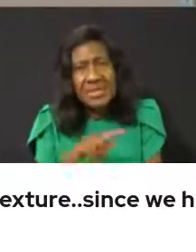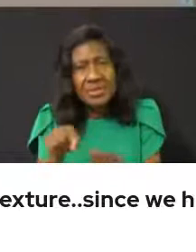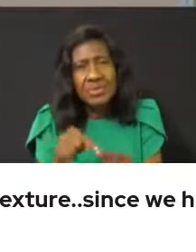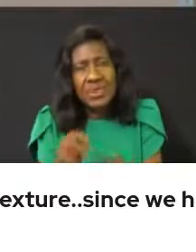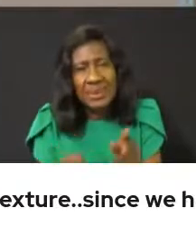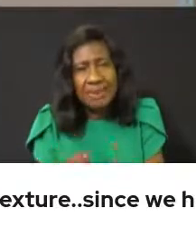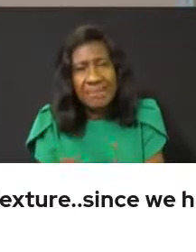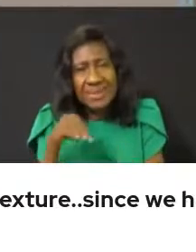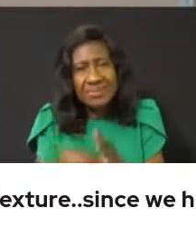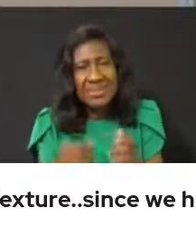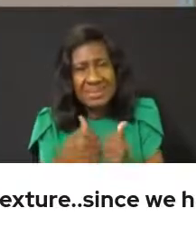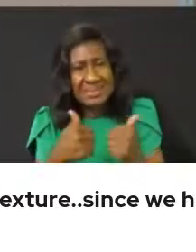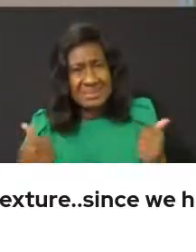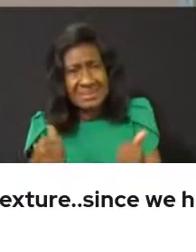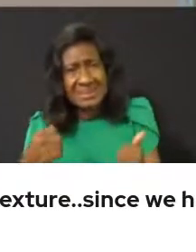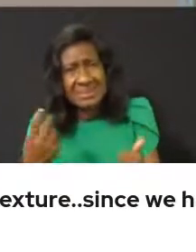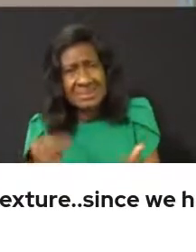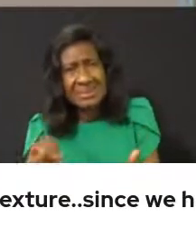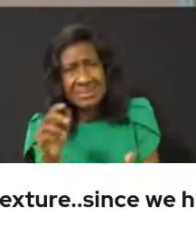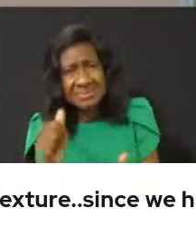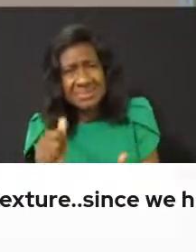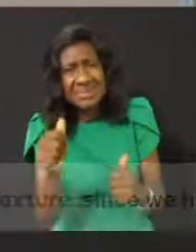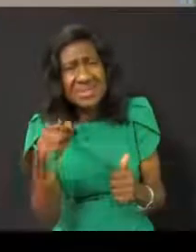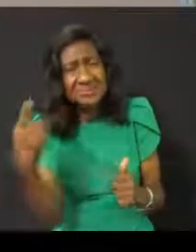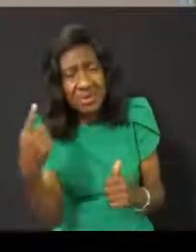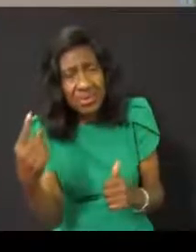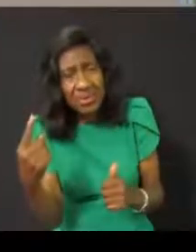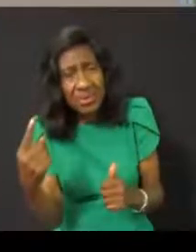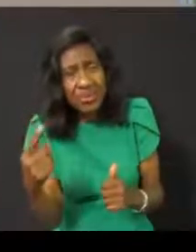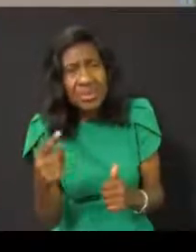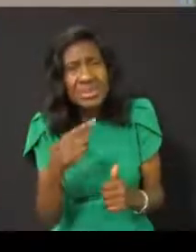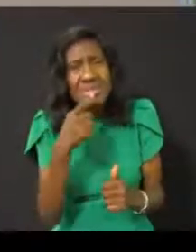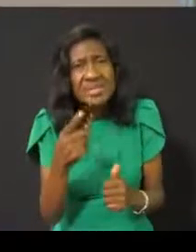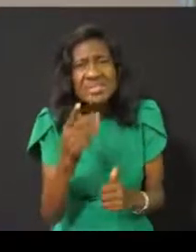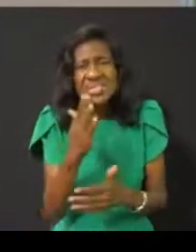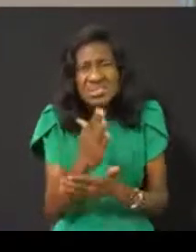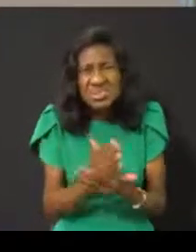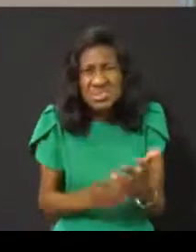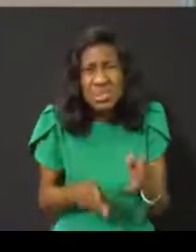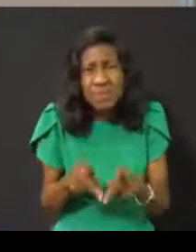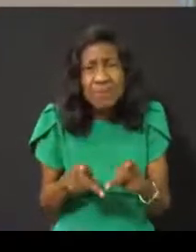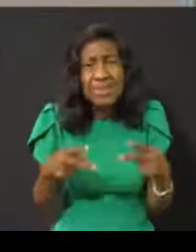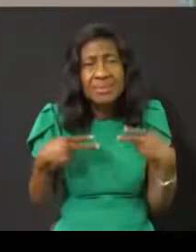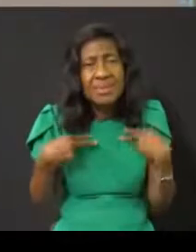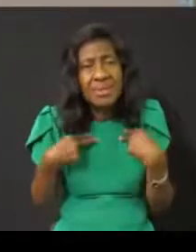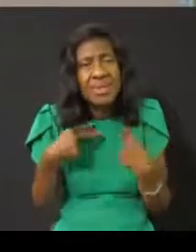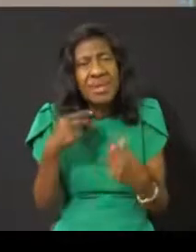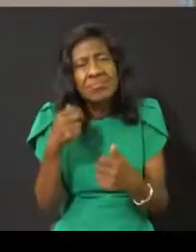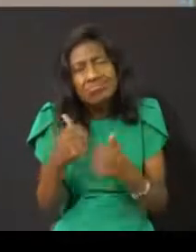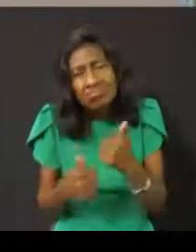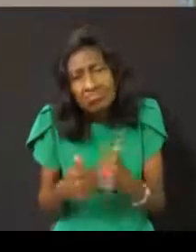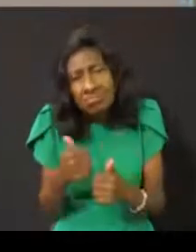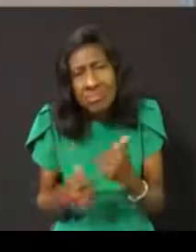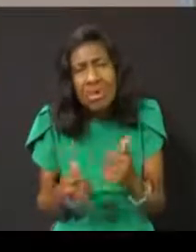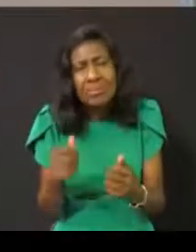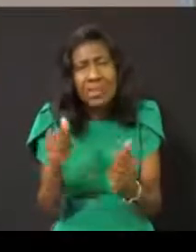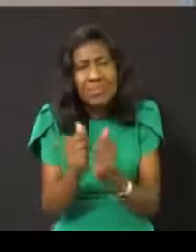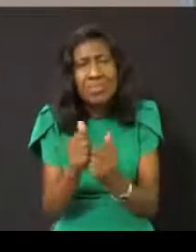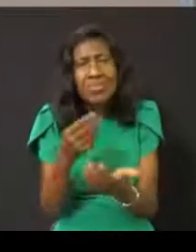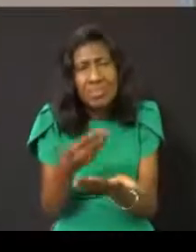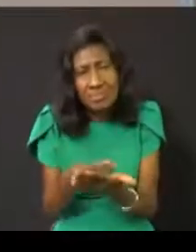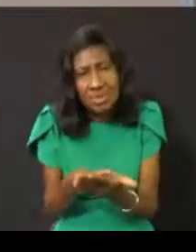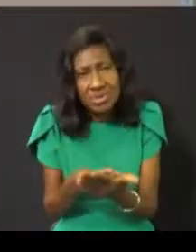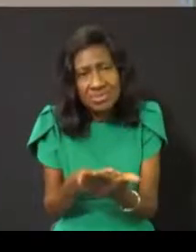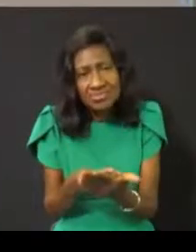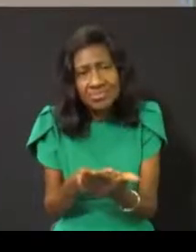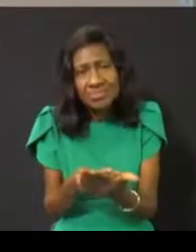and quarantine protocols are required, that there may be some financial burdens for some of these